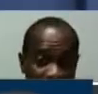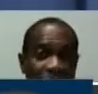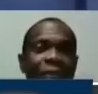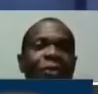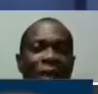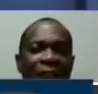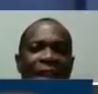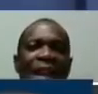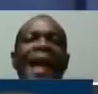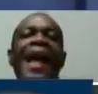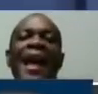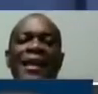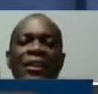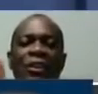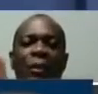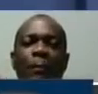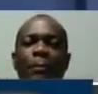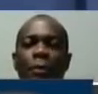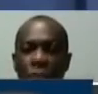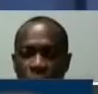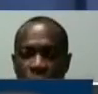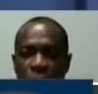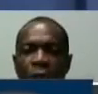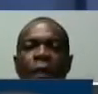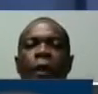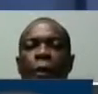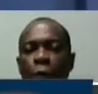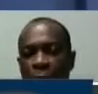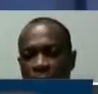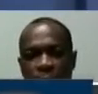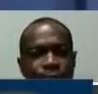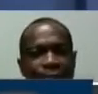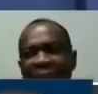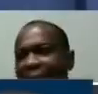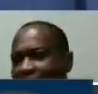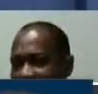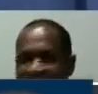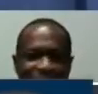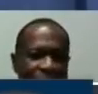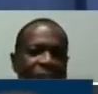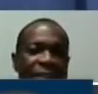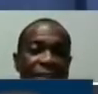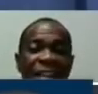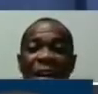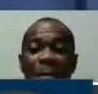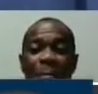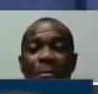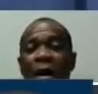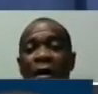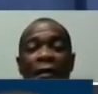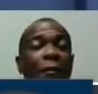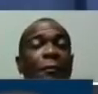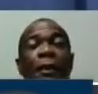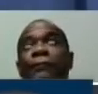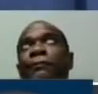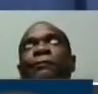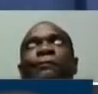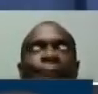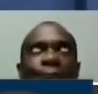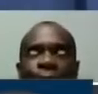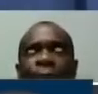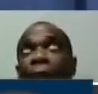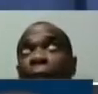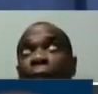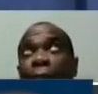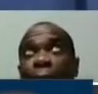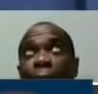choice willy-nilly. You can speak to your doctor, you can speak to your healthcare professional, and see which booster is best